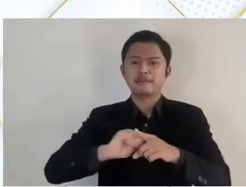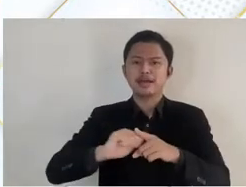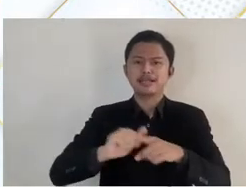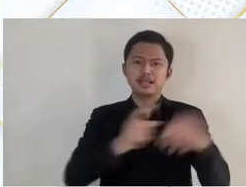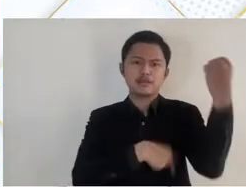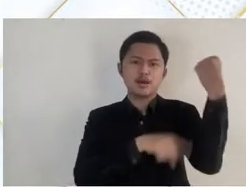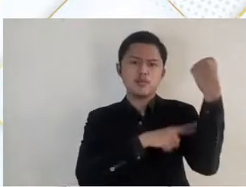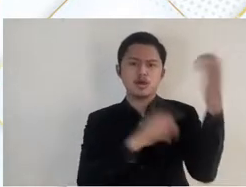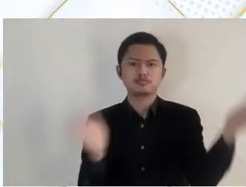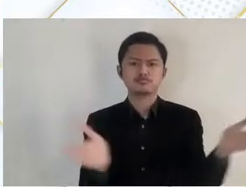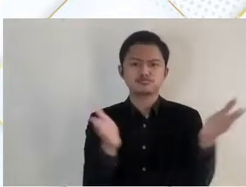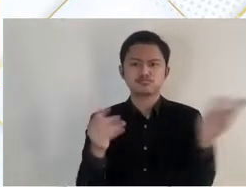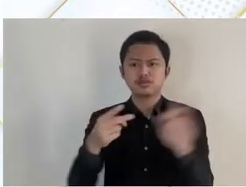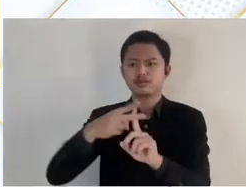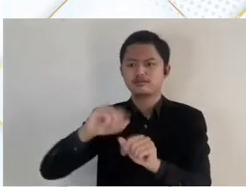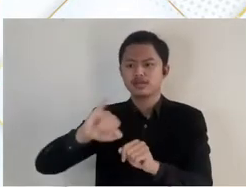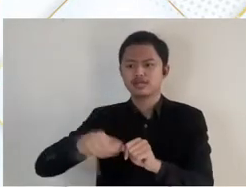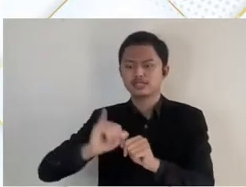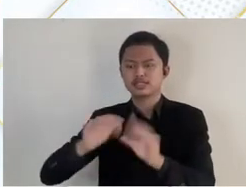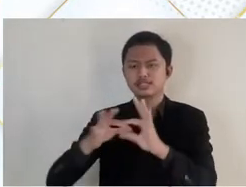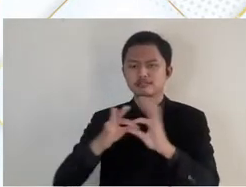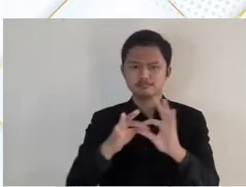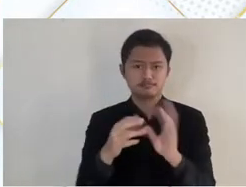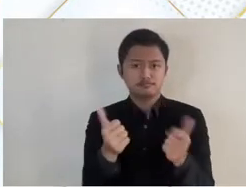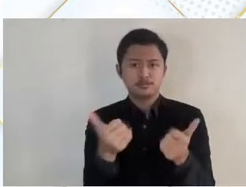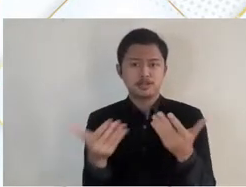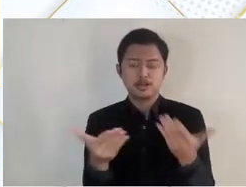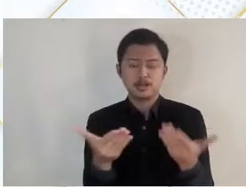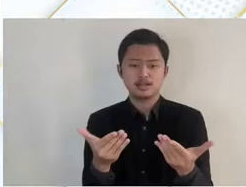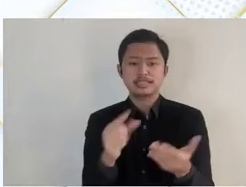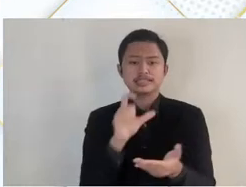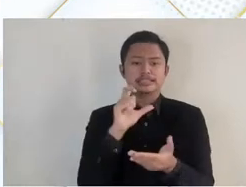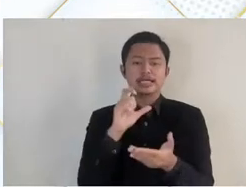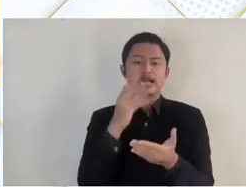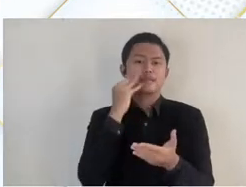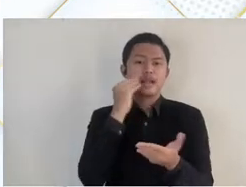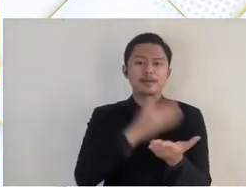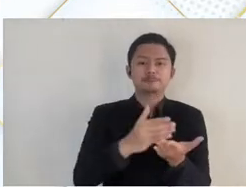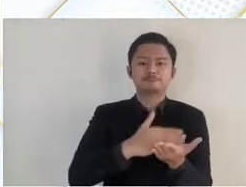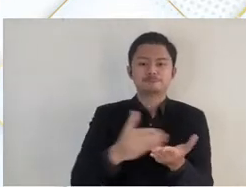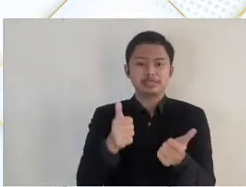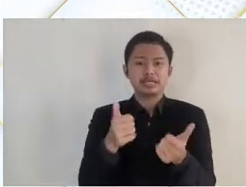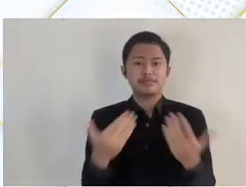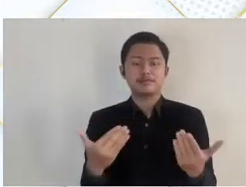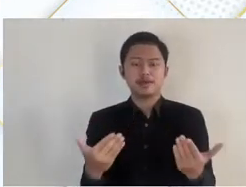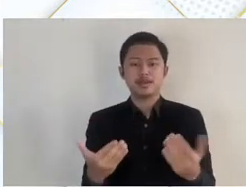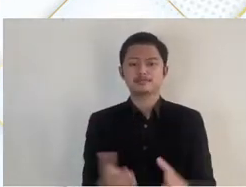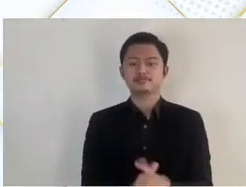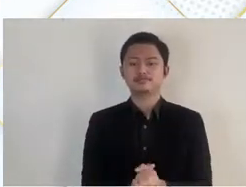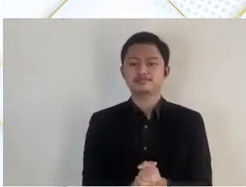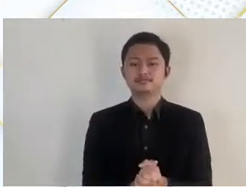building with Fiji? And likewise, as well, share Indonesia experience with Fiji. So I guess